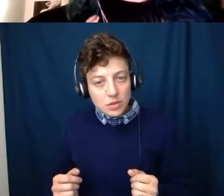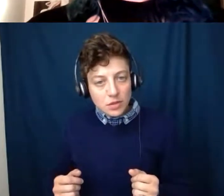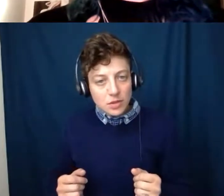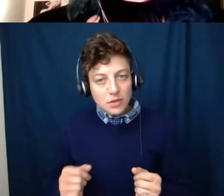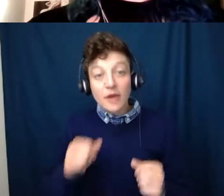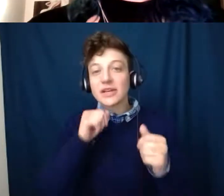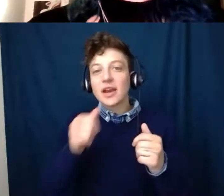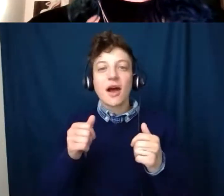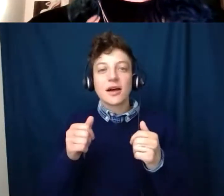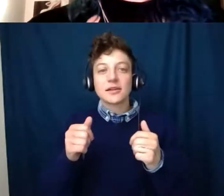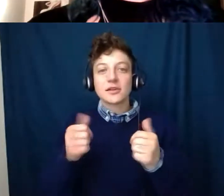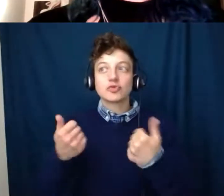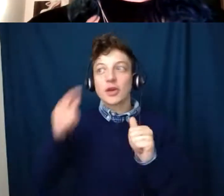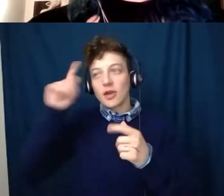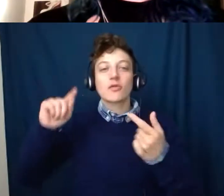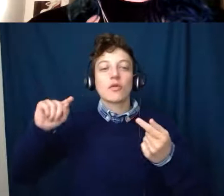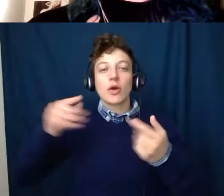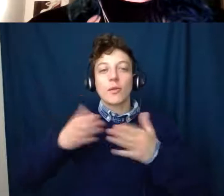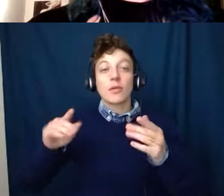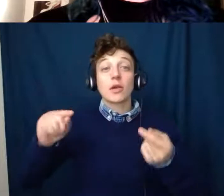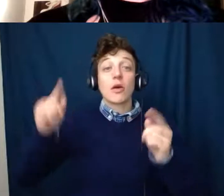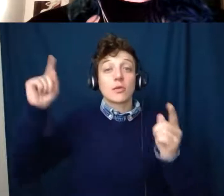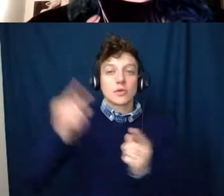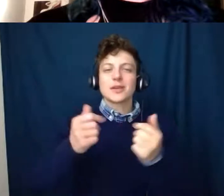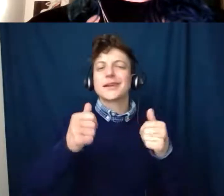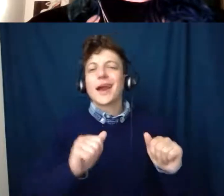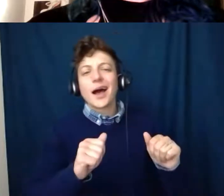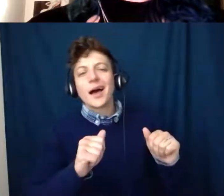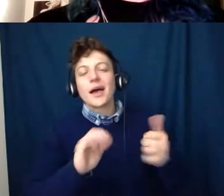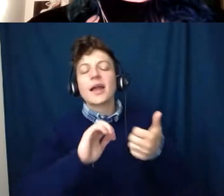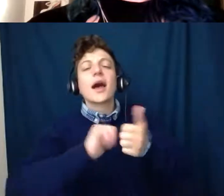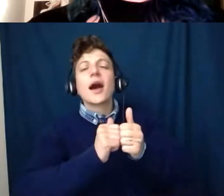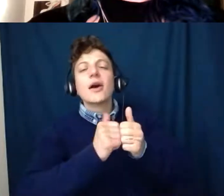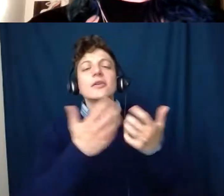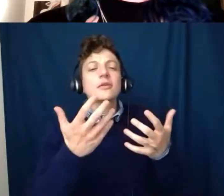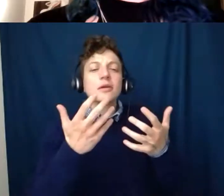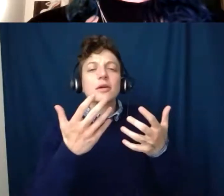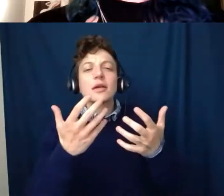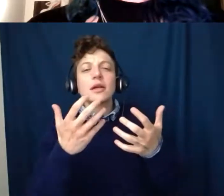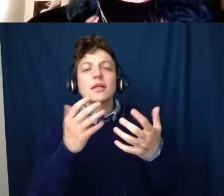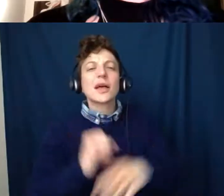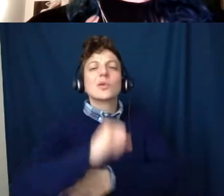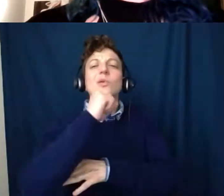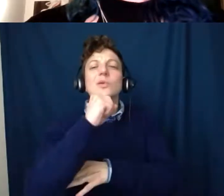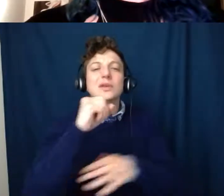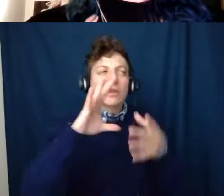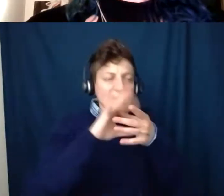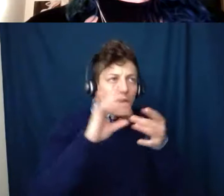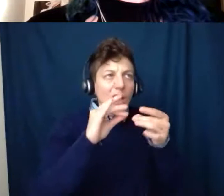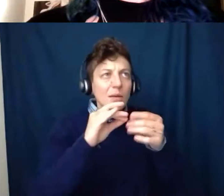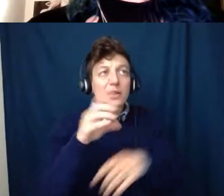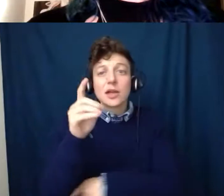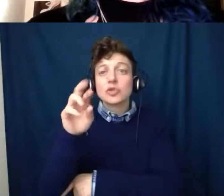And how do you push back against the narrative that drugs are equivalent to violence? Yeah, that's a